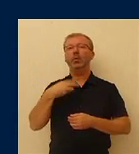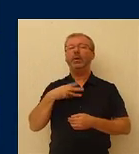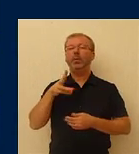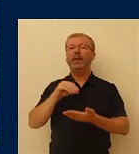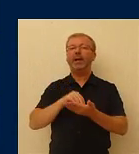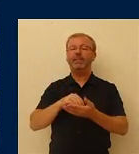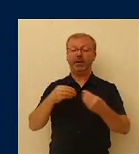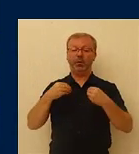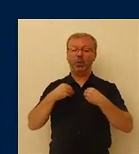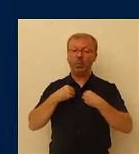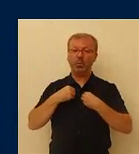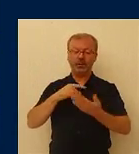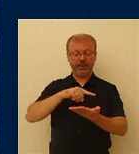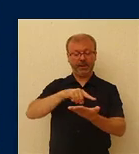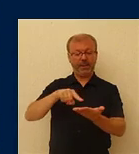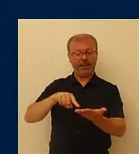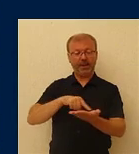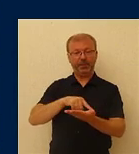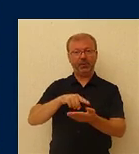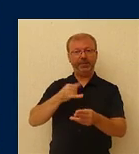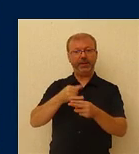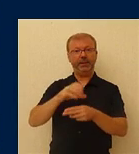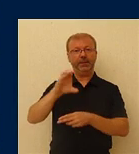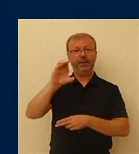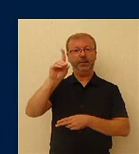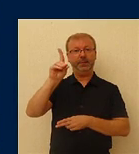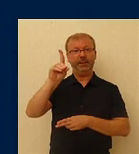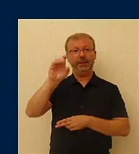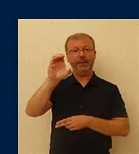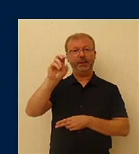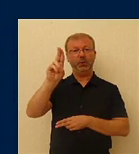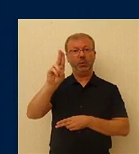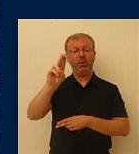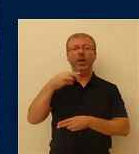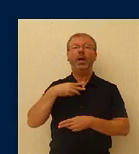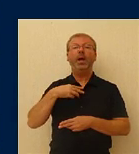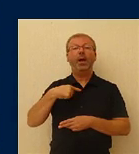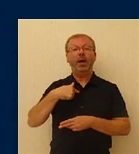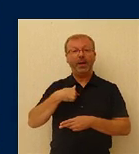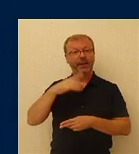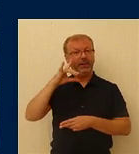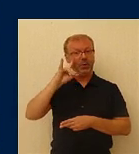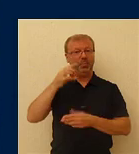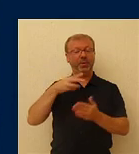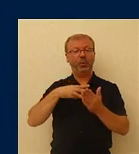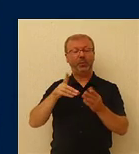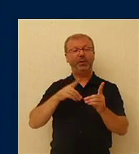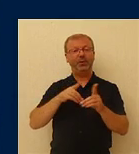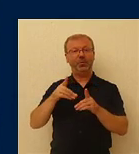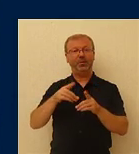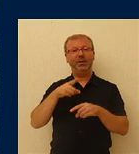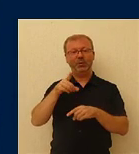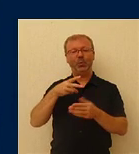One day soon we will have our own labyrinth in DCU. I hope when we